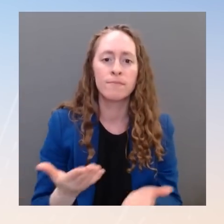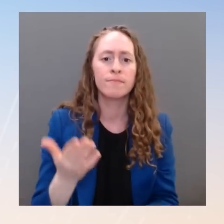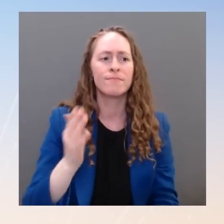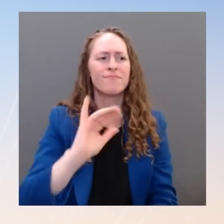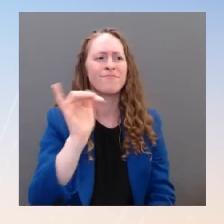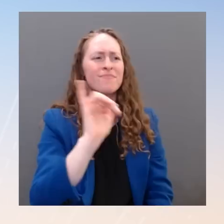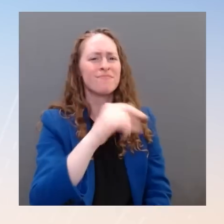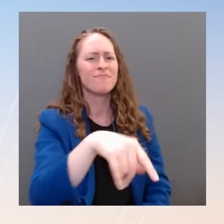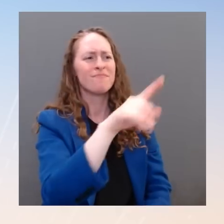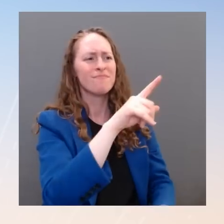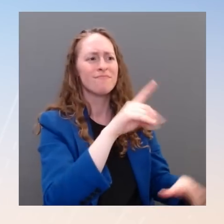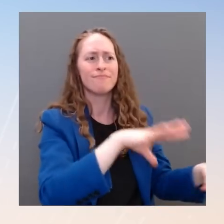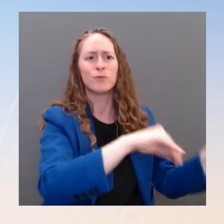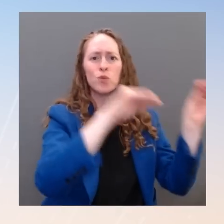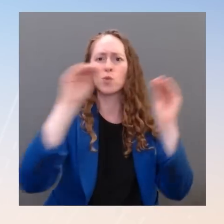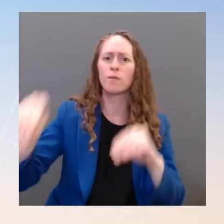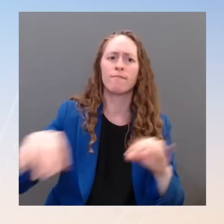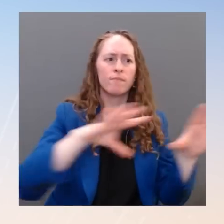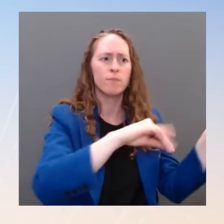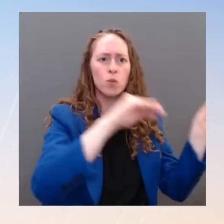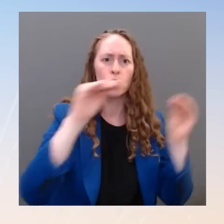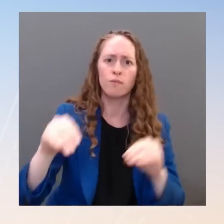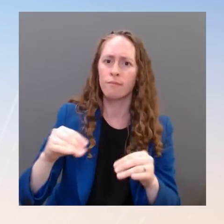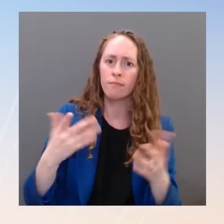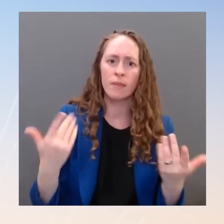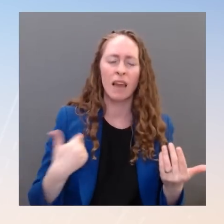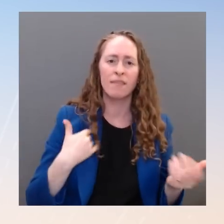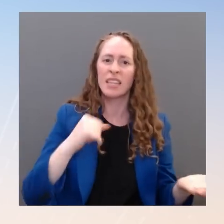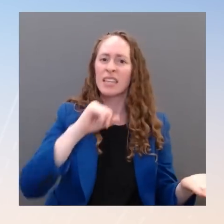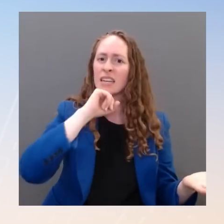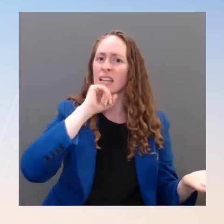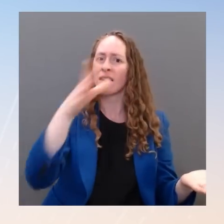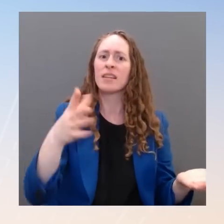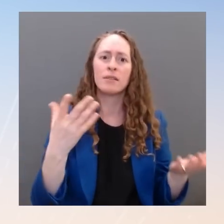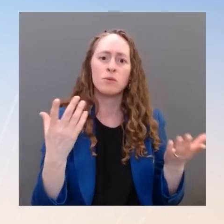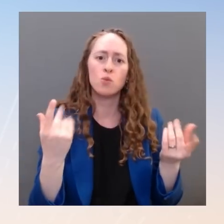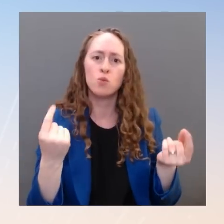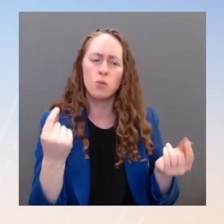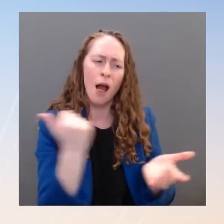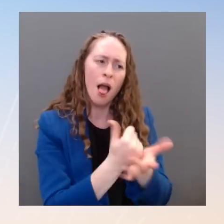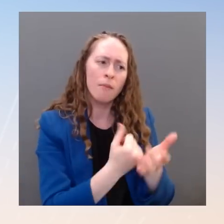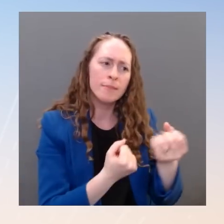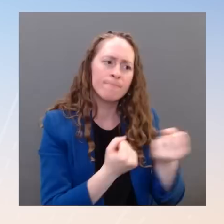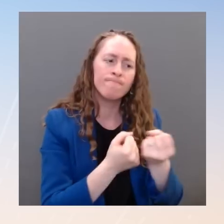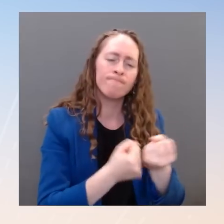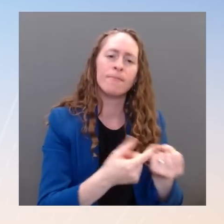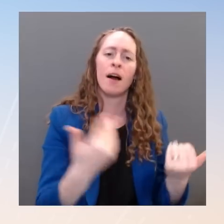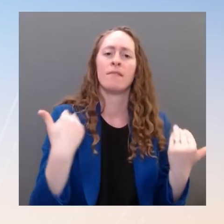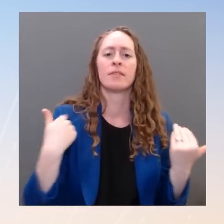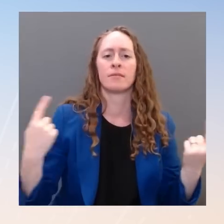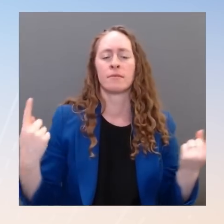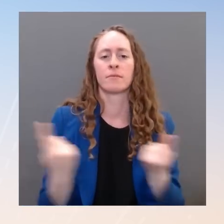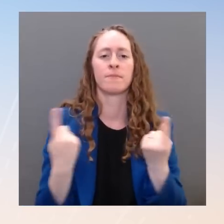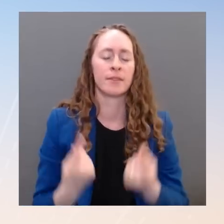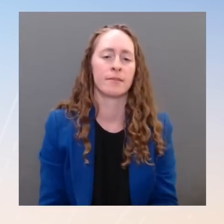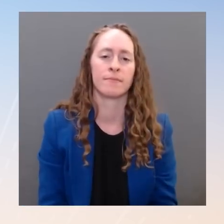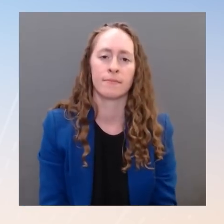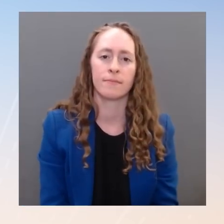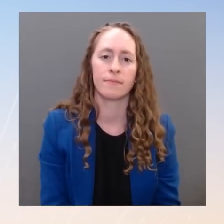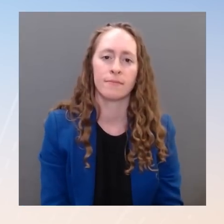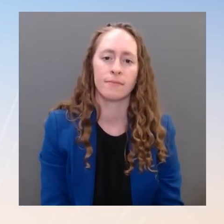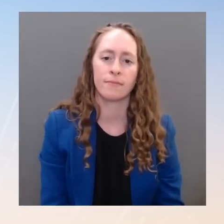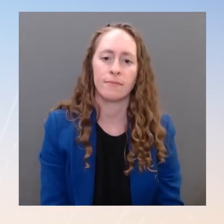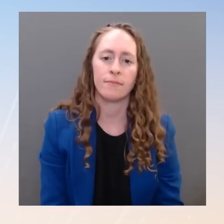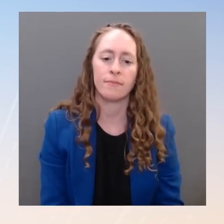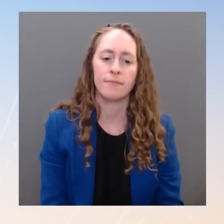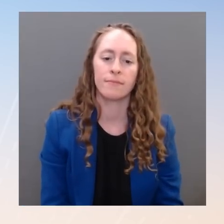him personally to lay out the specifics in his remarks this morning. So again, a really simple question. Yes, thanks, Jen. Looking ahead to the president. One question.